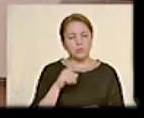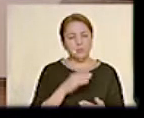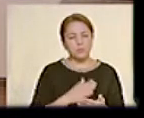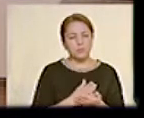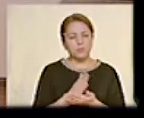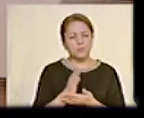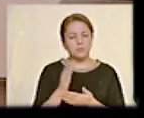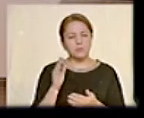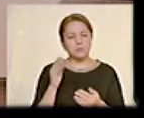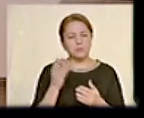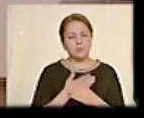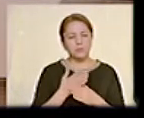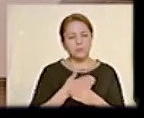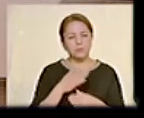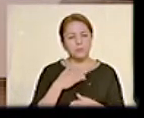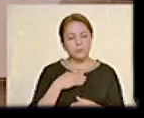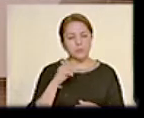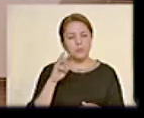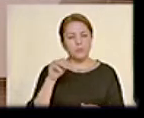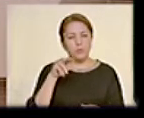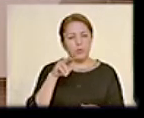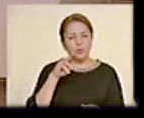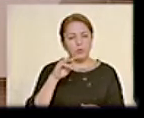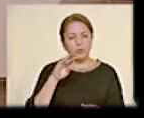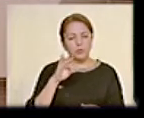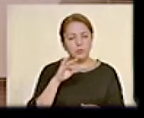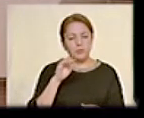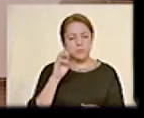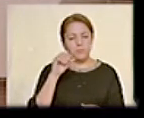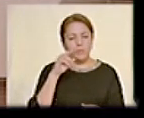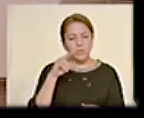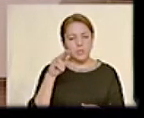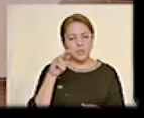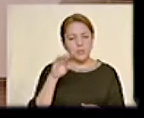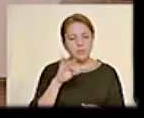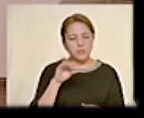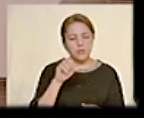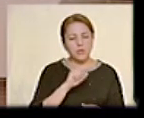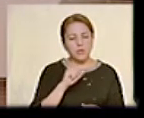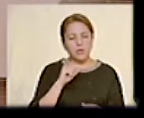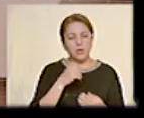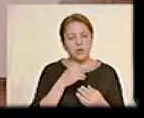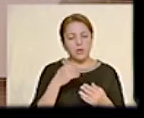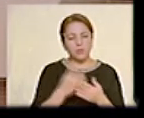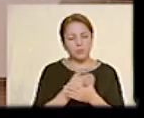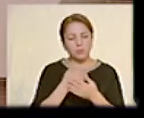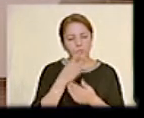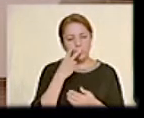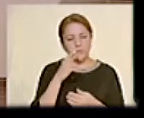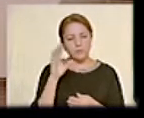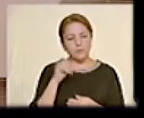xizmat yordamida biz multimediyali axborotlarni ko'rishimiz va ulardan foydalanishimiz mumkin